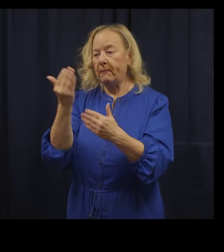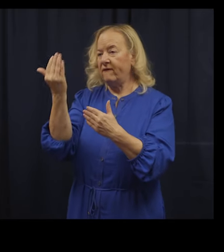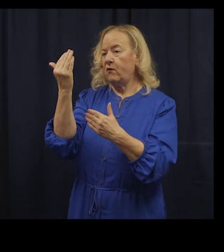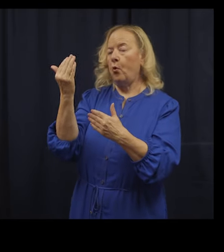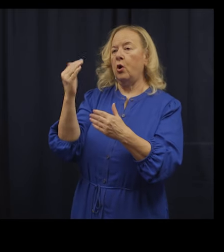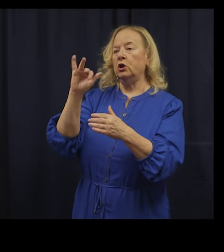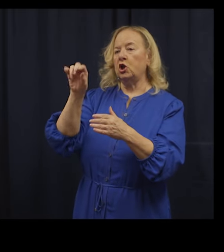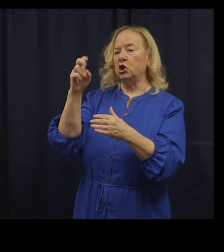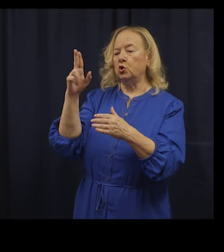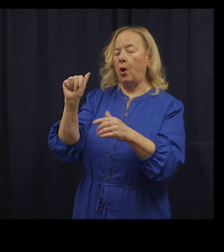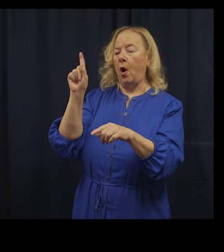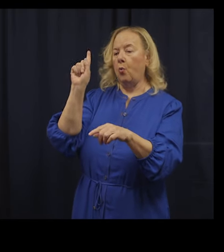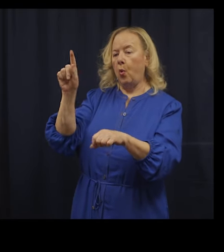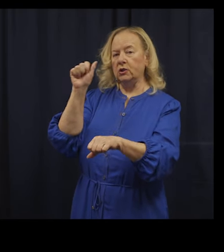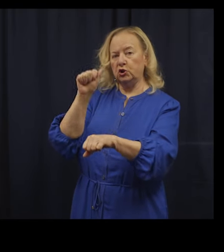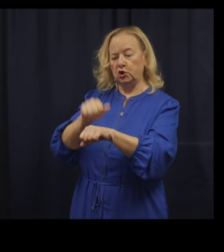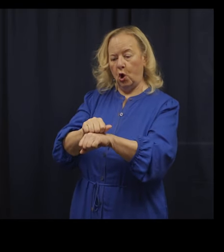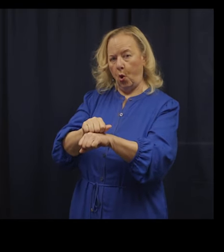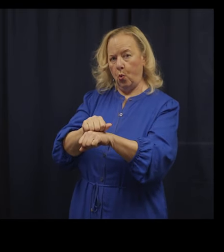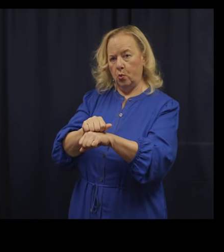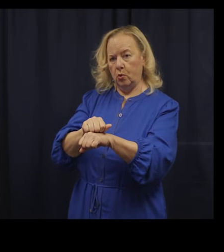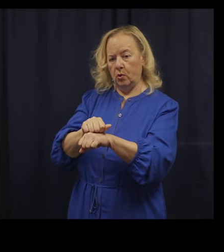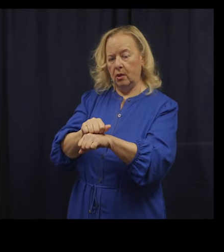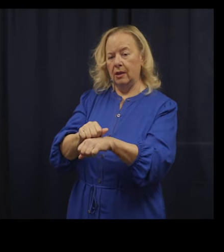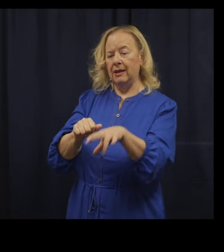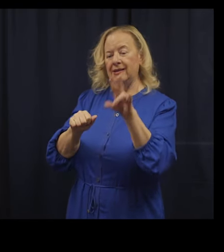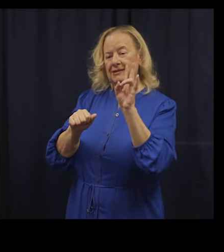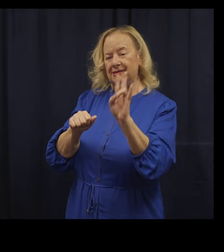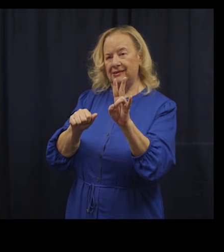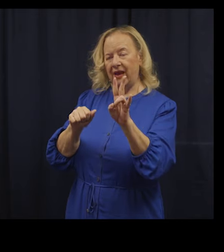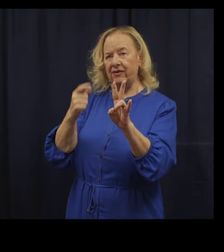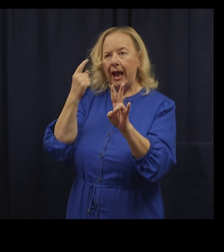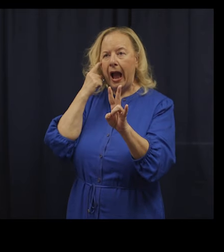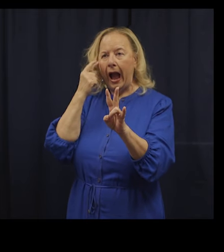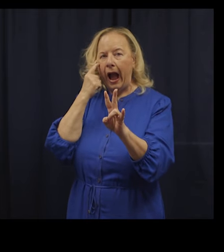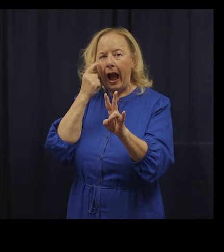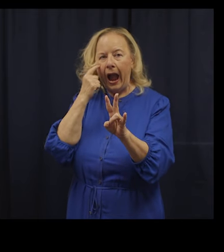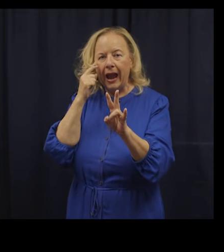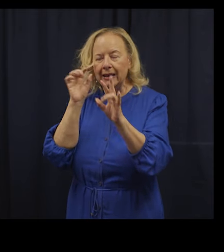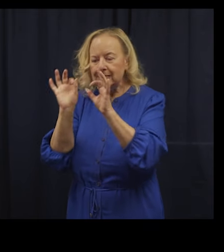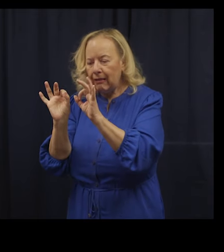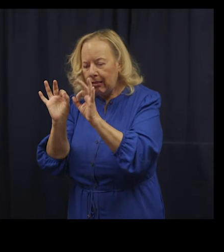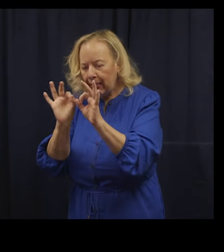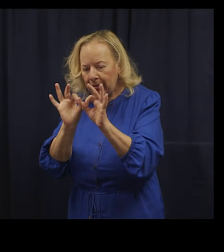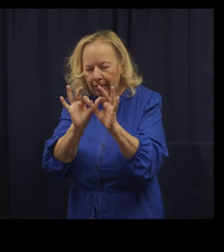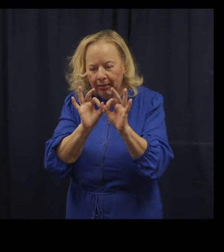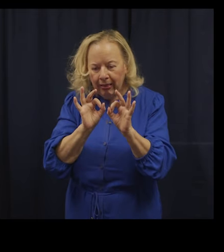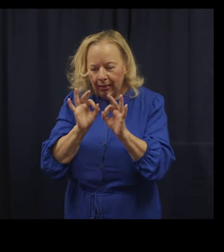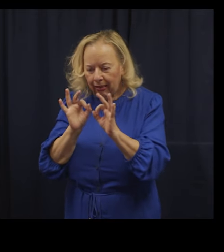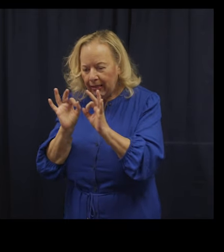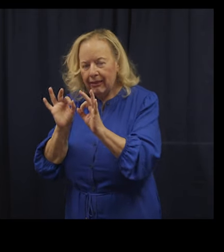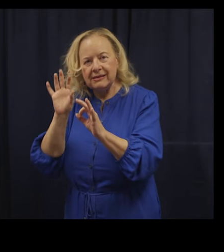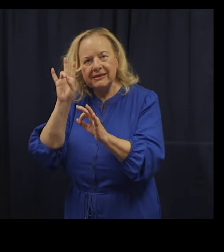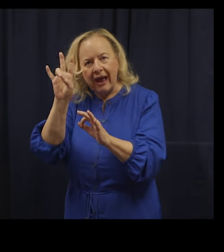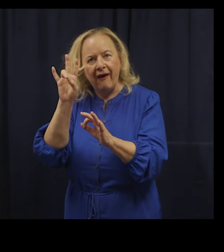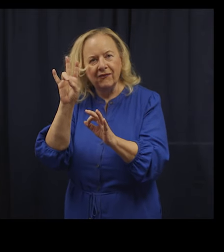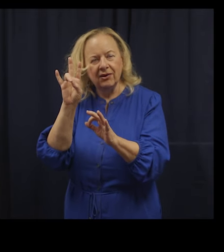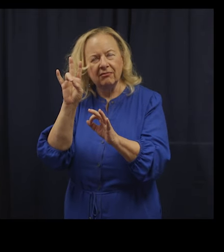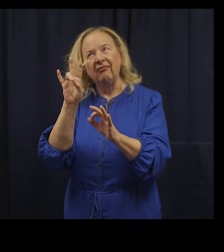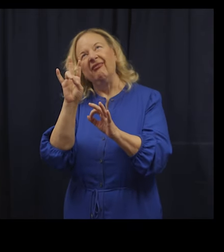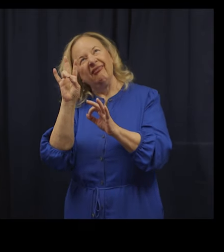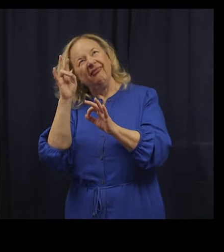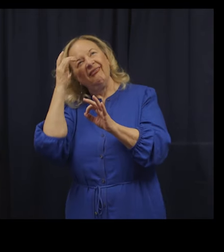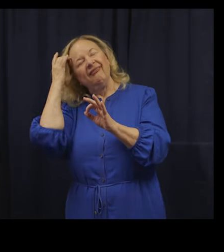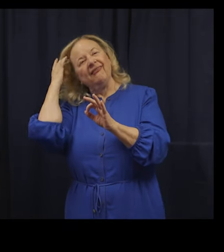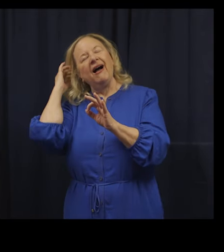on one stone are seven eyes. And he says, behold, I will engrave its